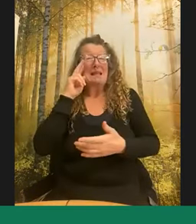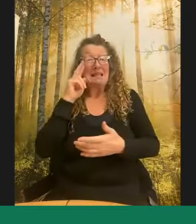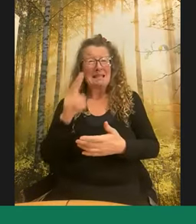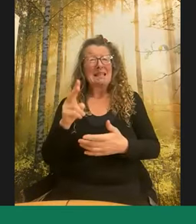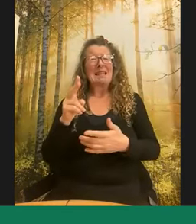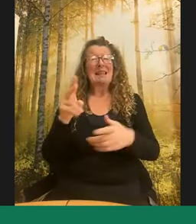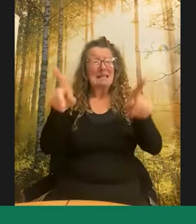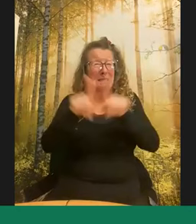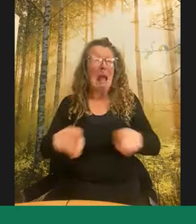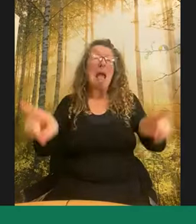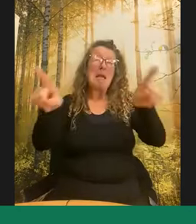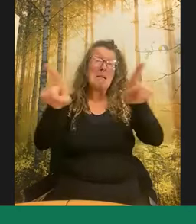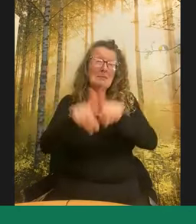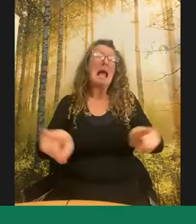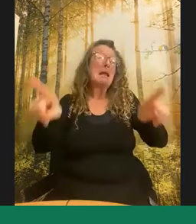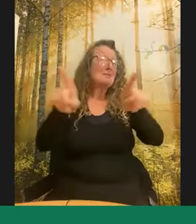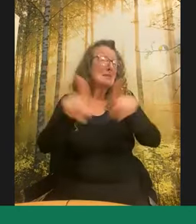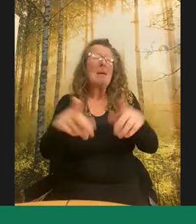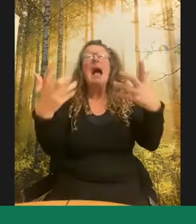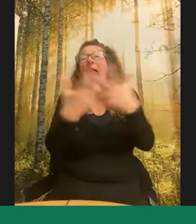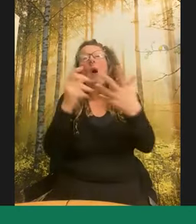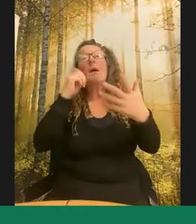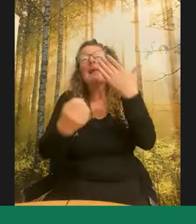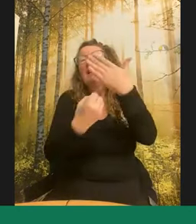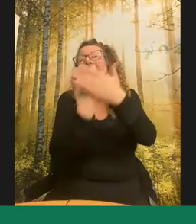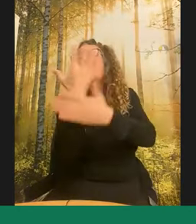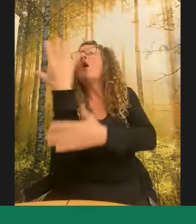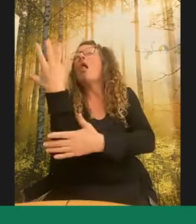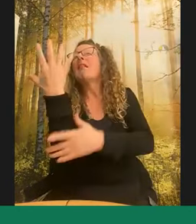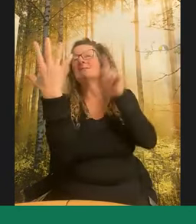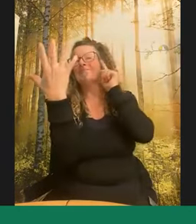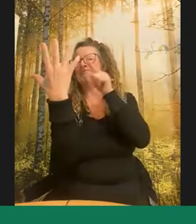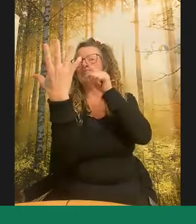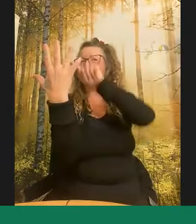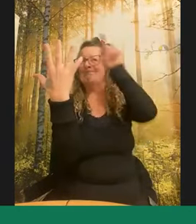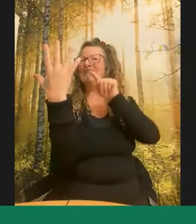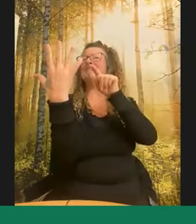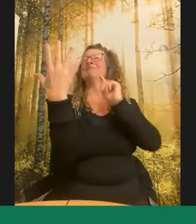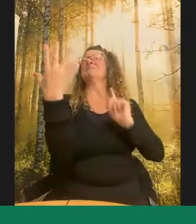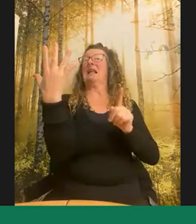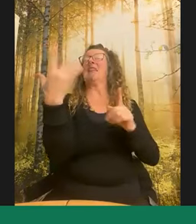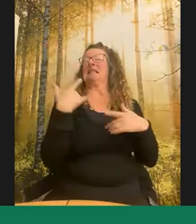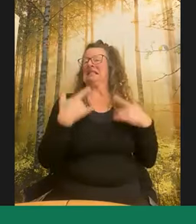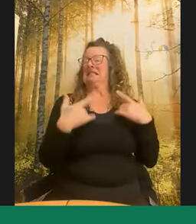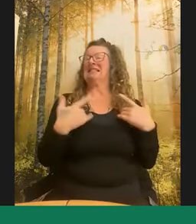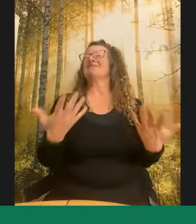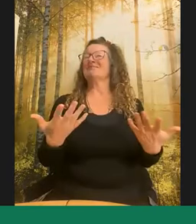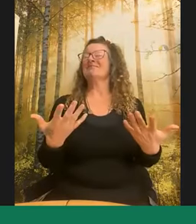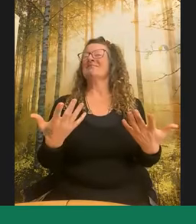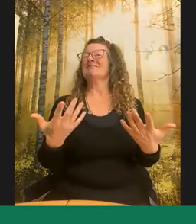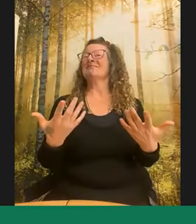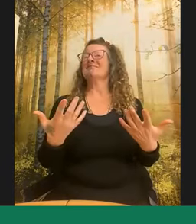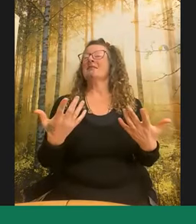years. How is it going to evolve? I'm really interested in how is it going to evolve after the space that we're in now, where there's a lot